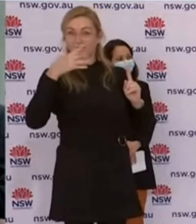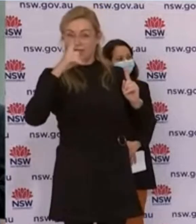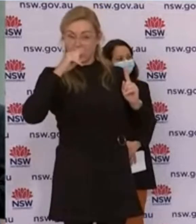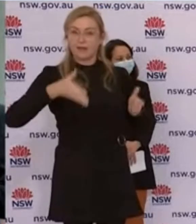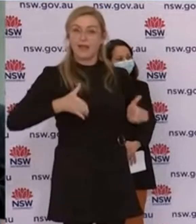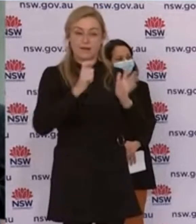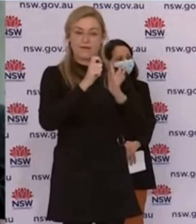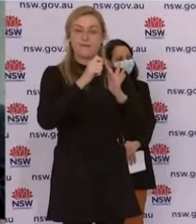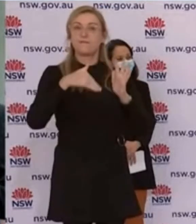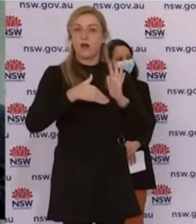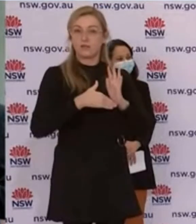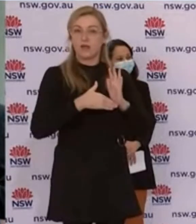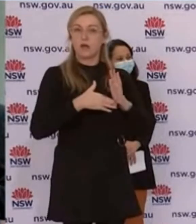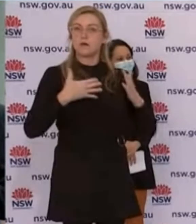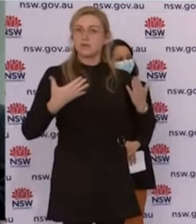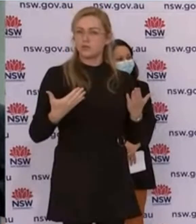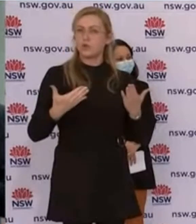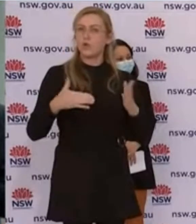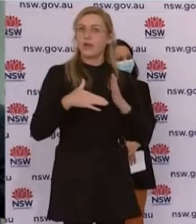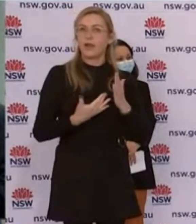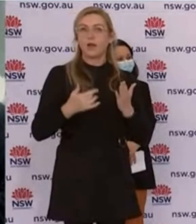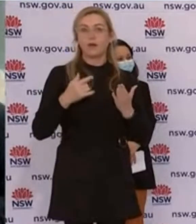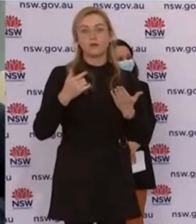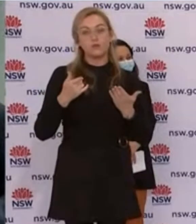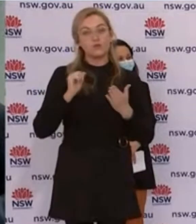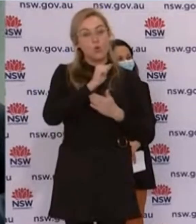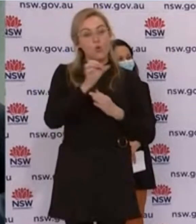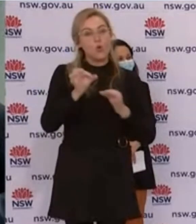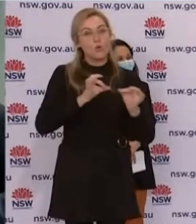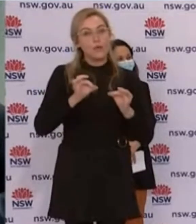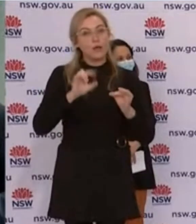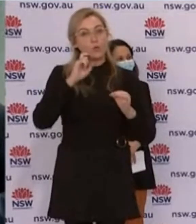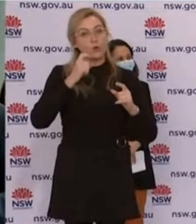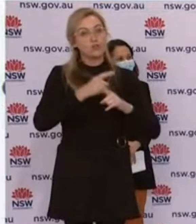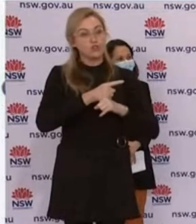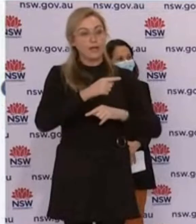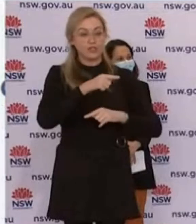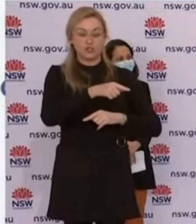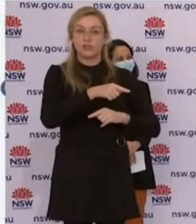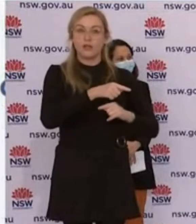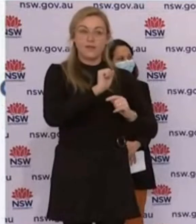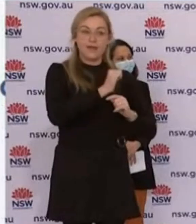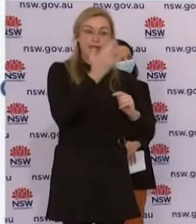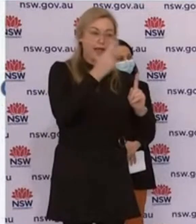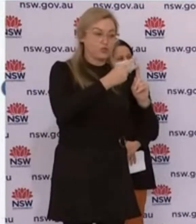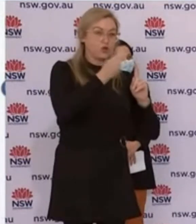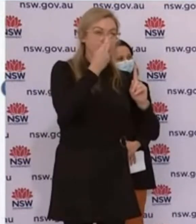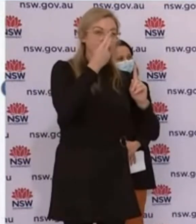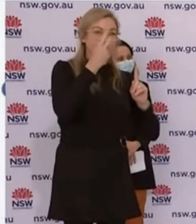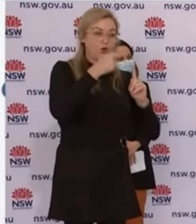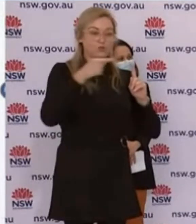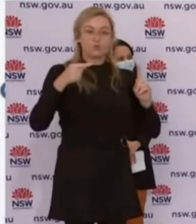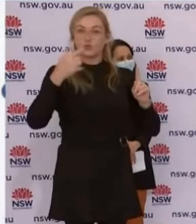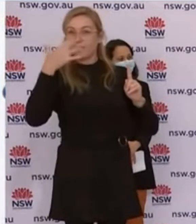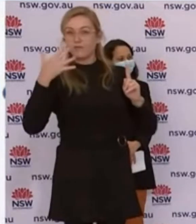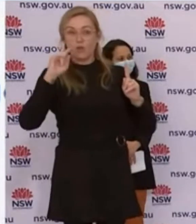get Pfizer. Are you going to change the plan to make it mandatory for students in that age group to get vaccinated with Pfizer before they